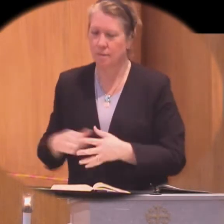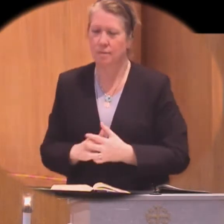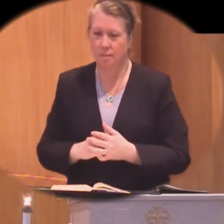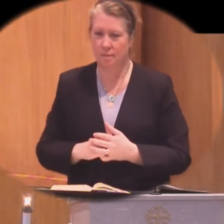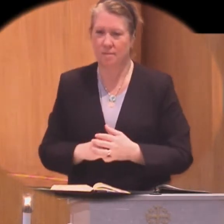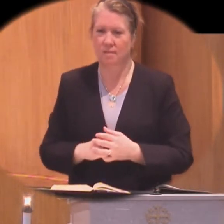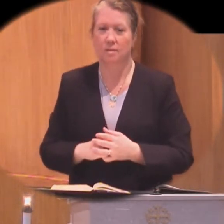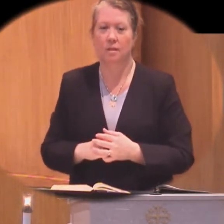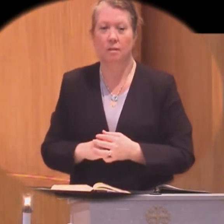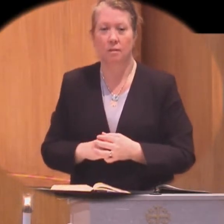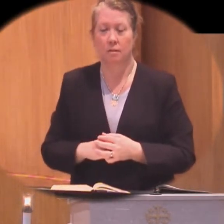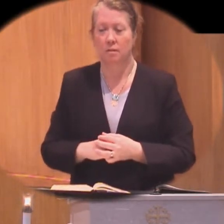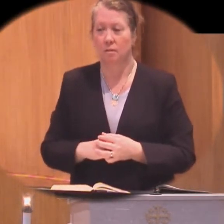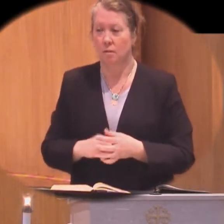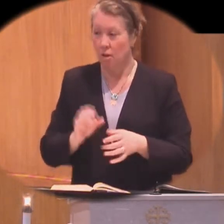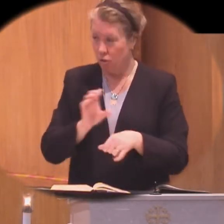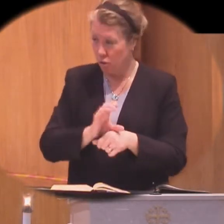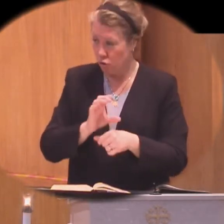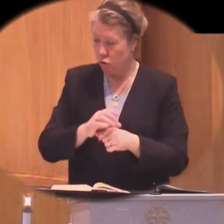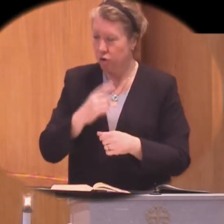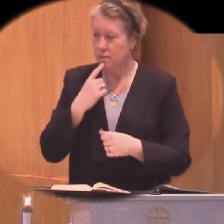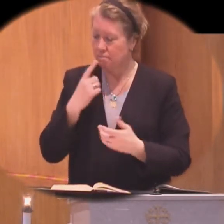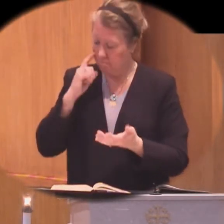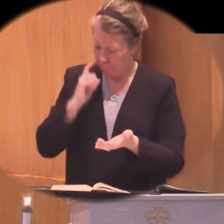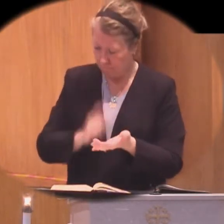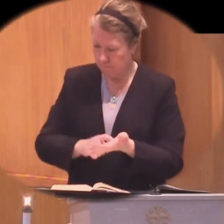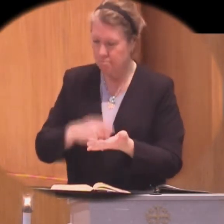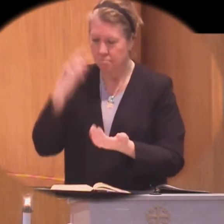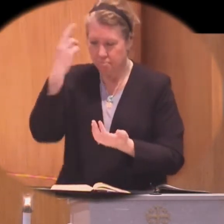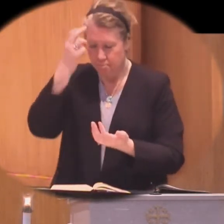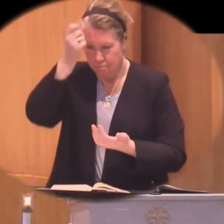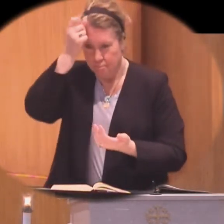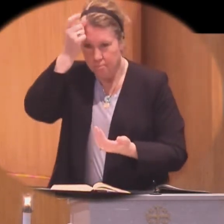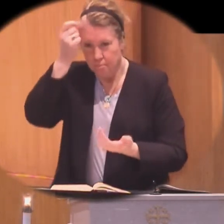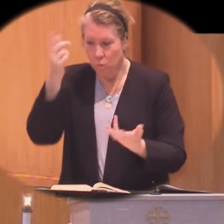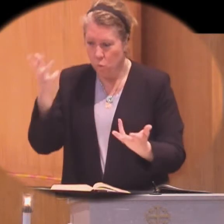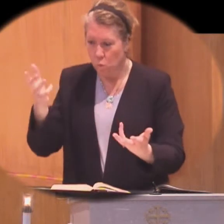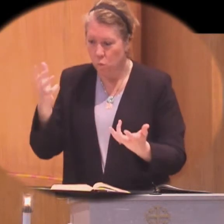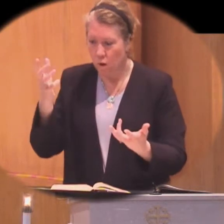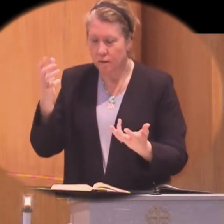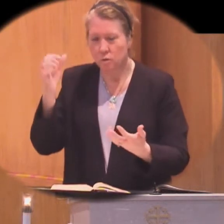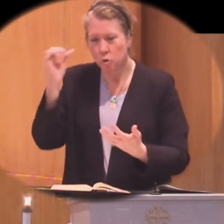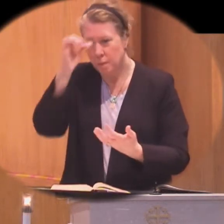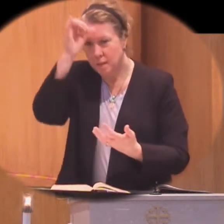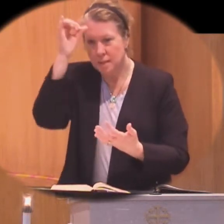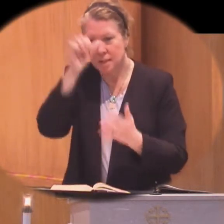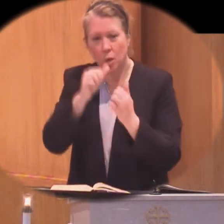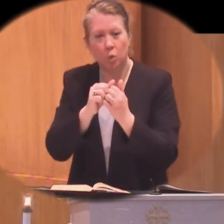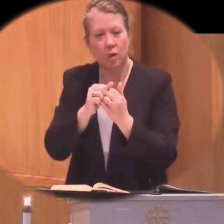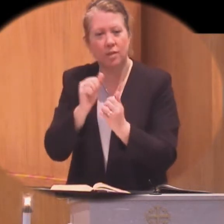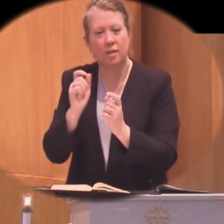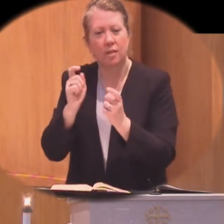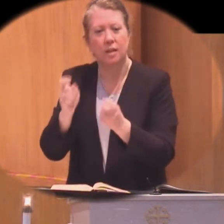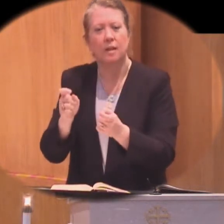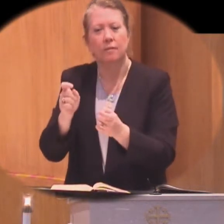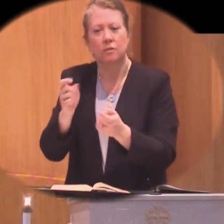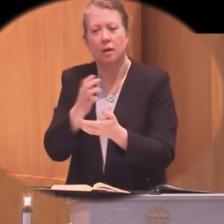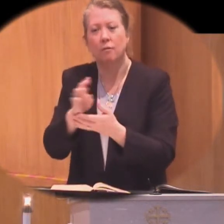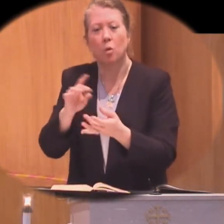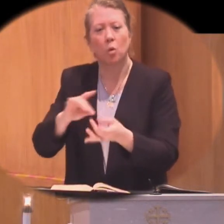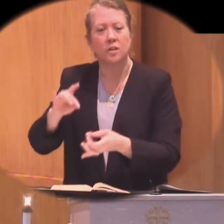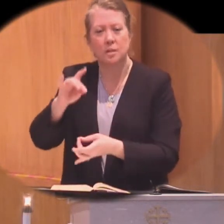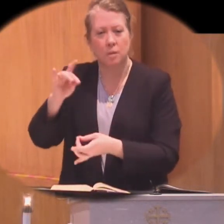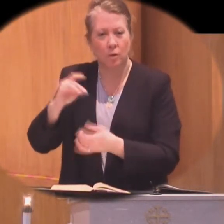Karen and Megan, the Church recognizes your desire to be sealed with the gift of the Spirit and to have a place at